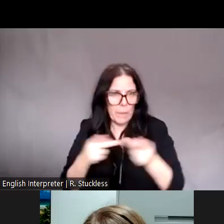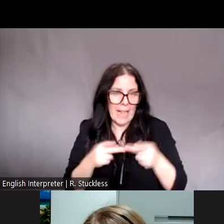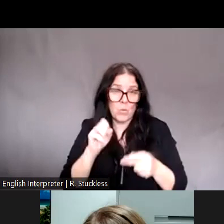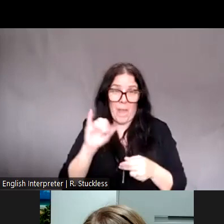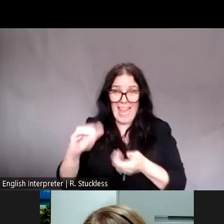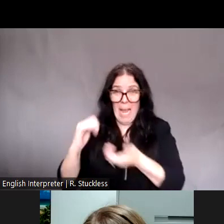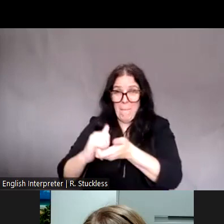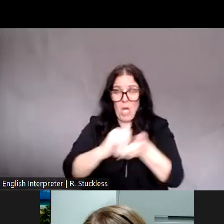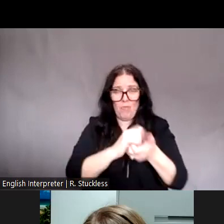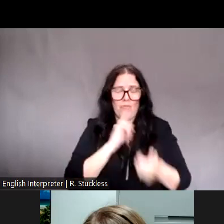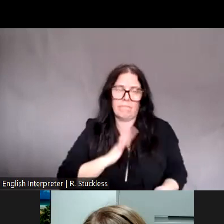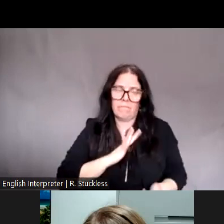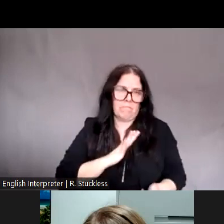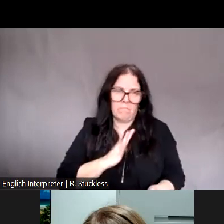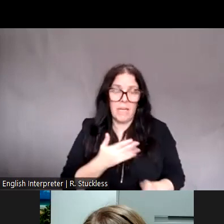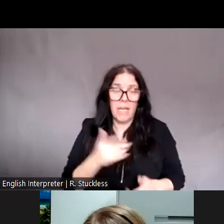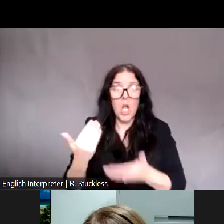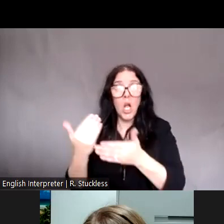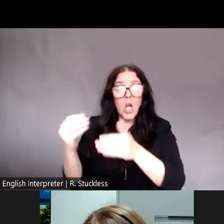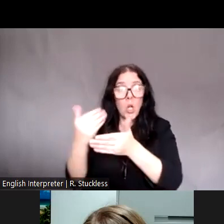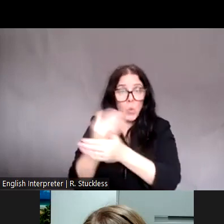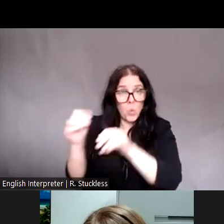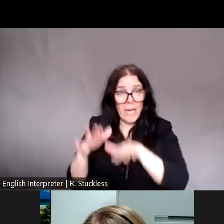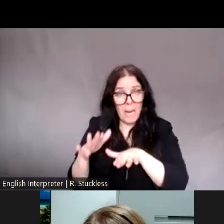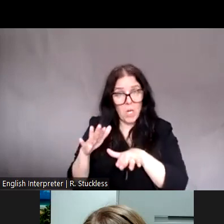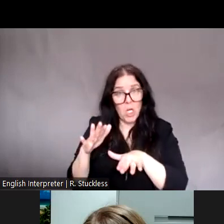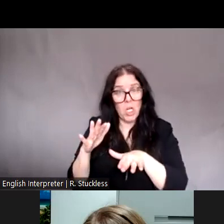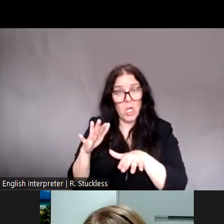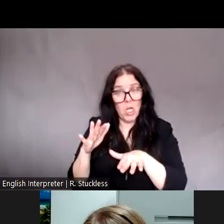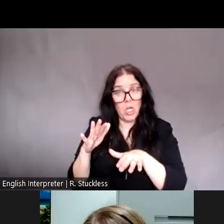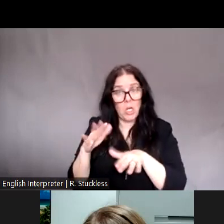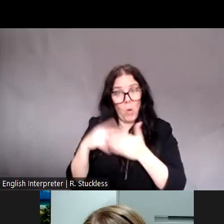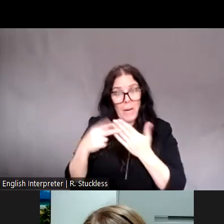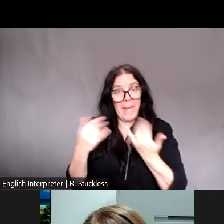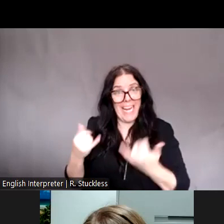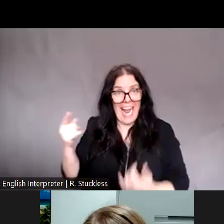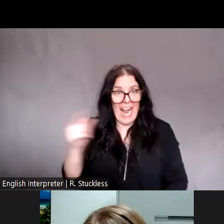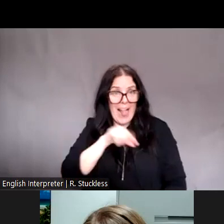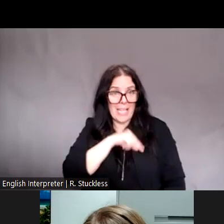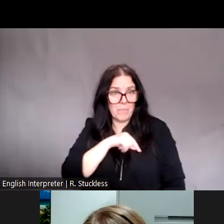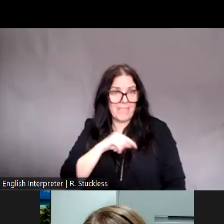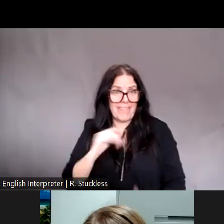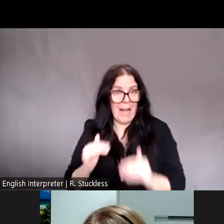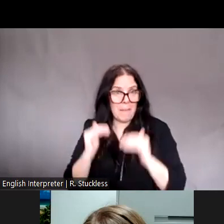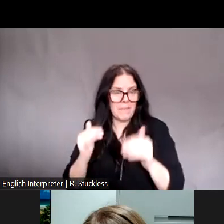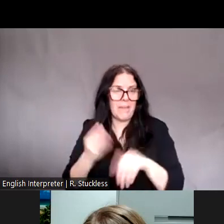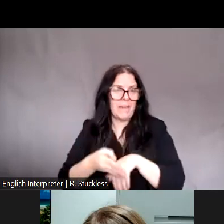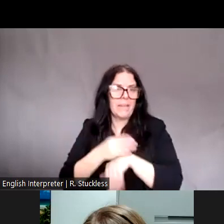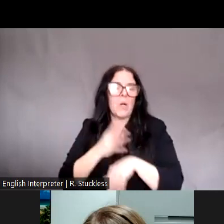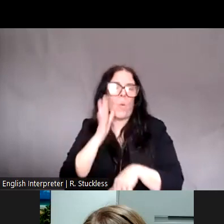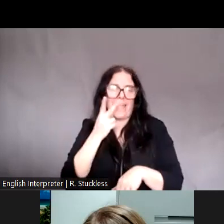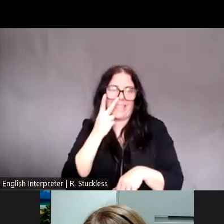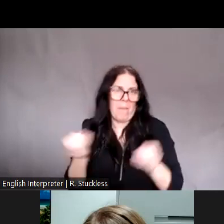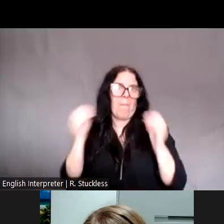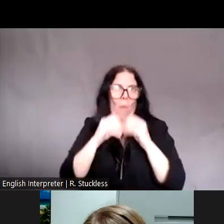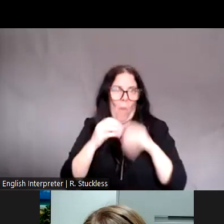really well. And with our newcomer programs, now that eligibility has been updated, we'll just see more of that.